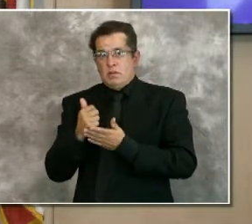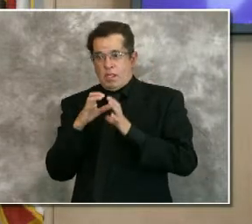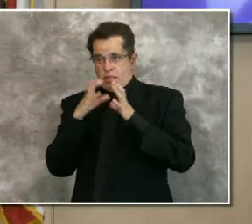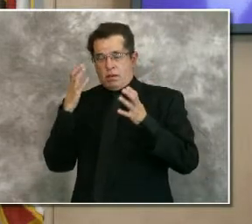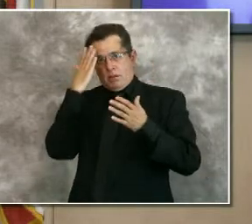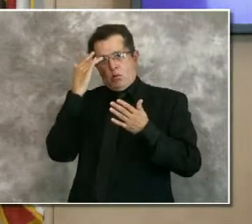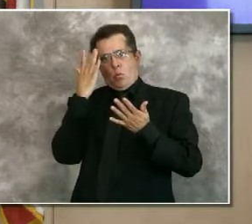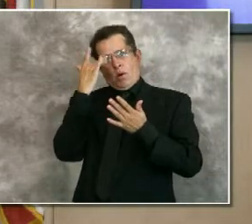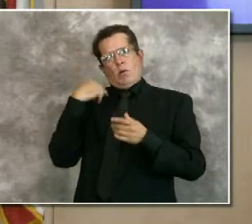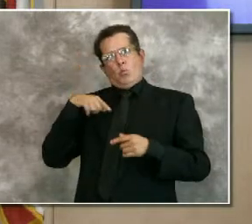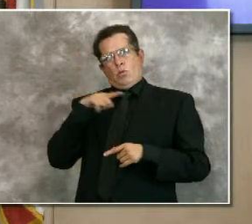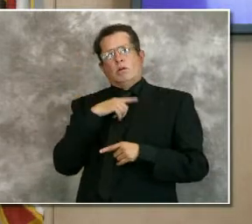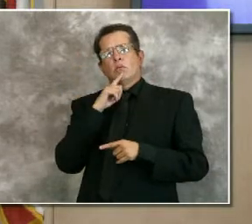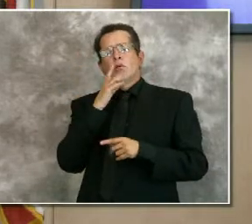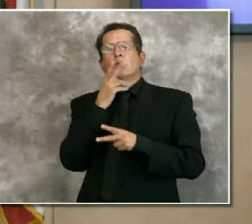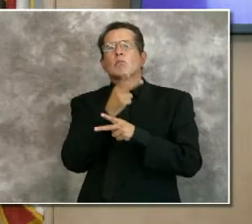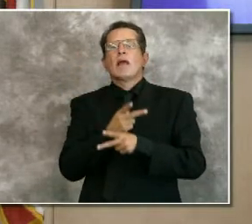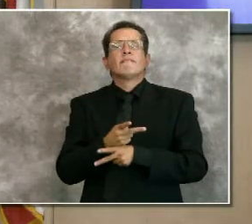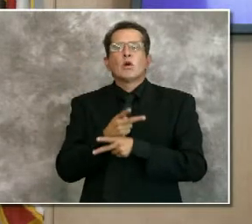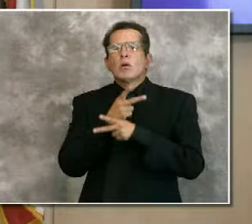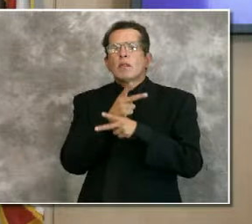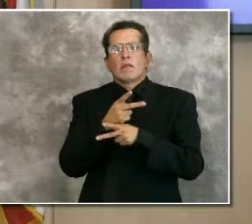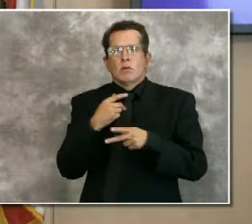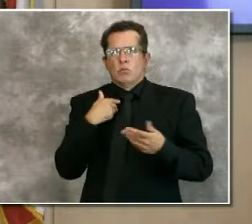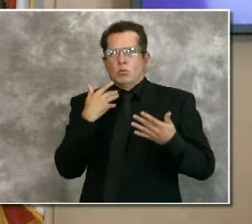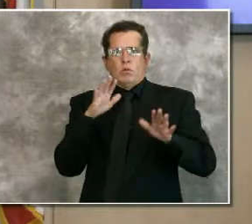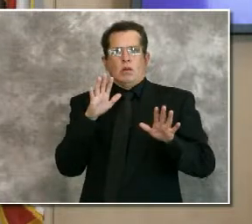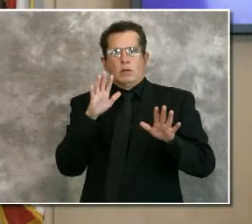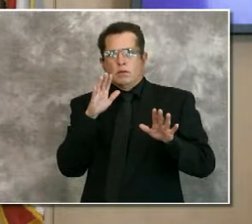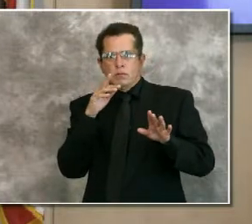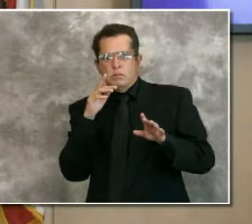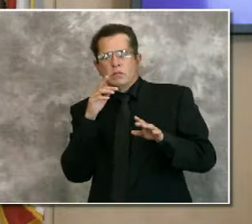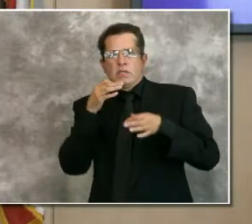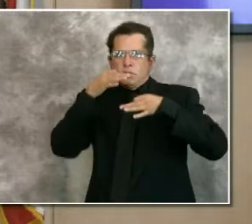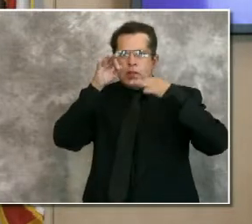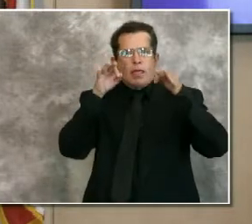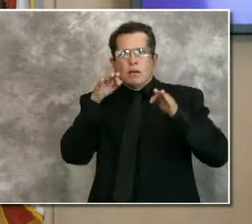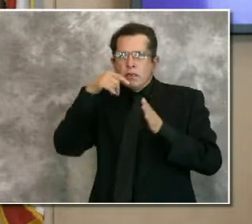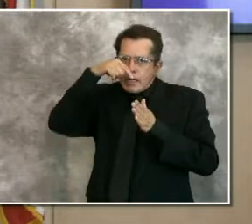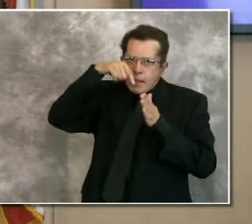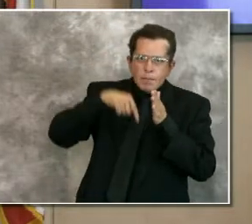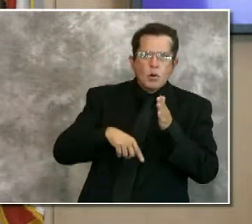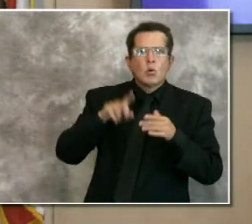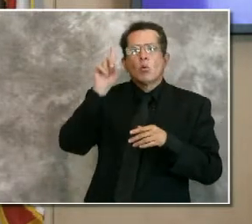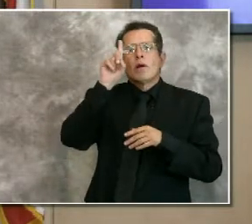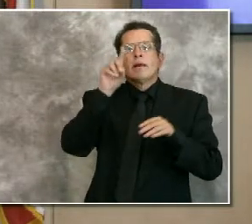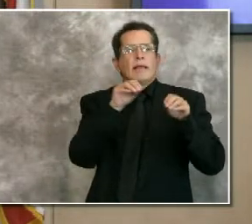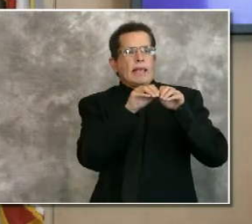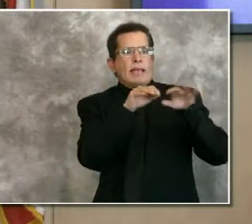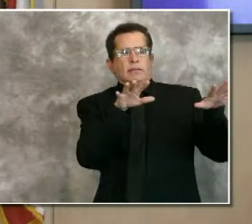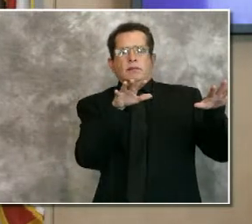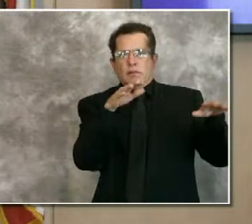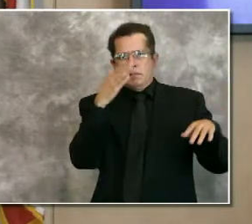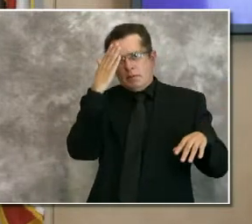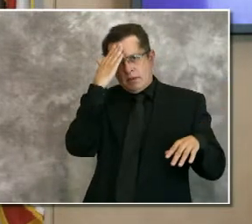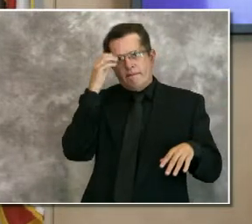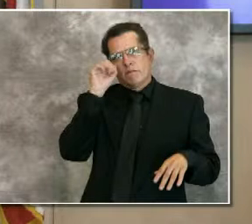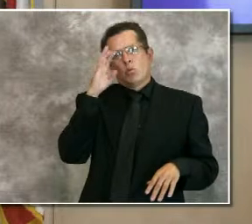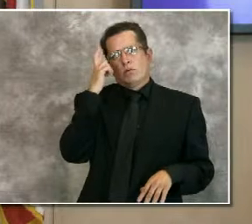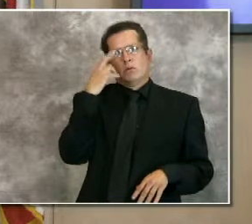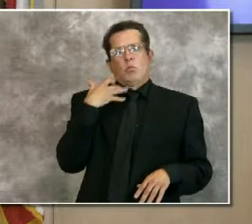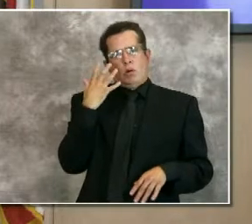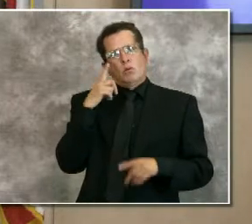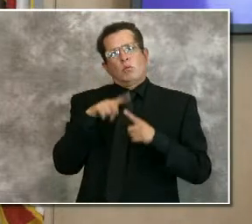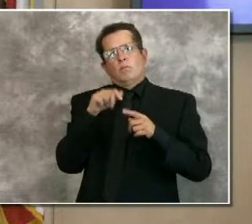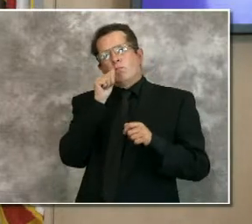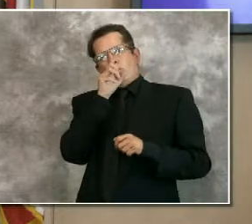are so careful about not detailing in huge degrees where we have had some of our cases is precisely for the reason that we want to